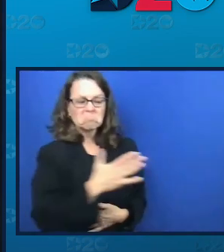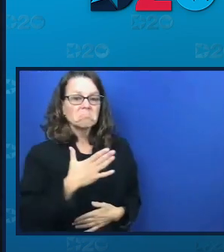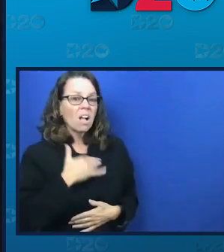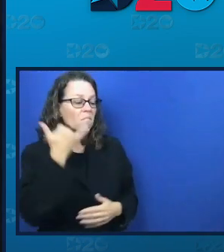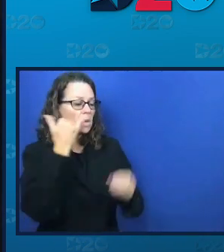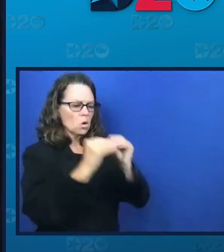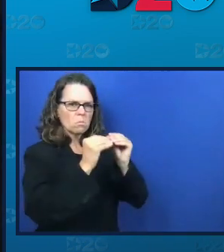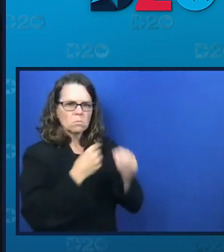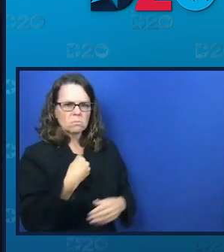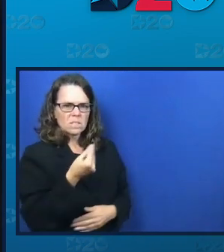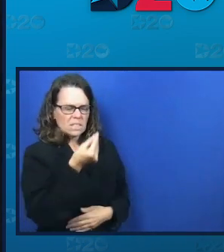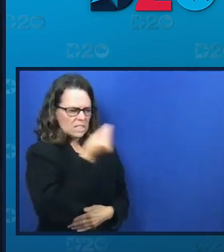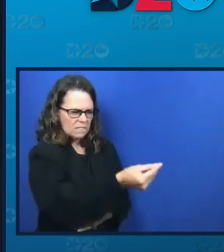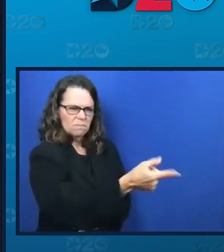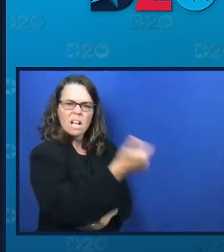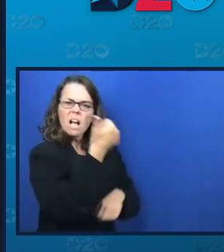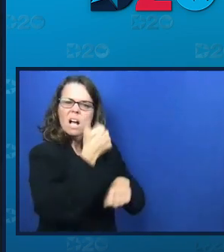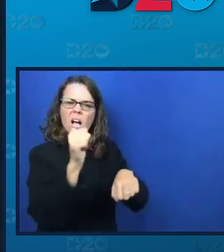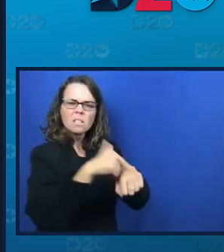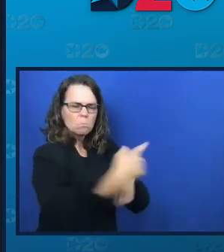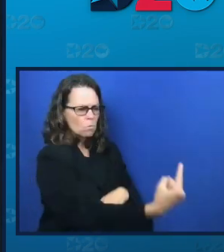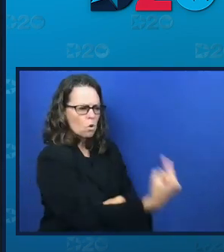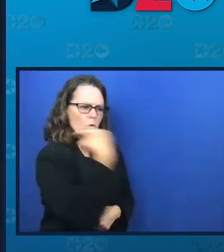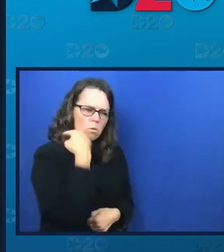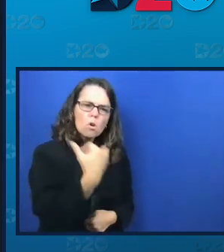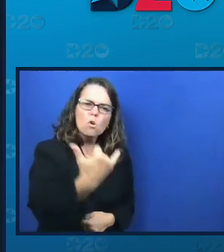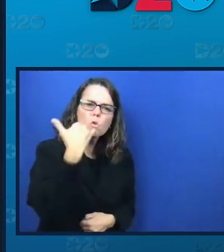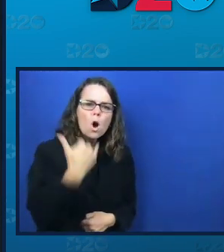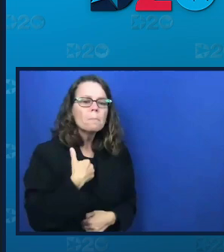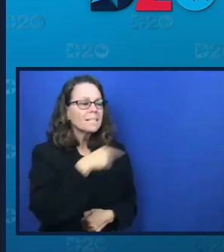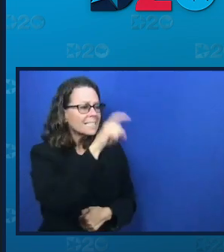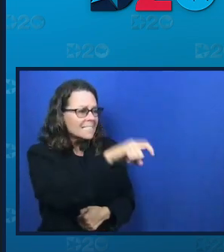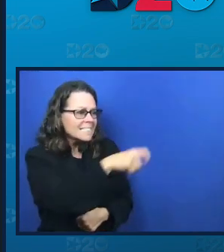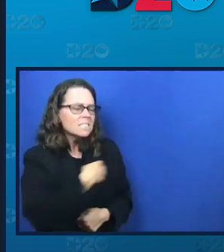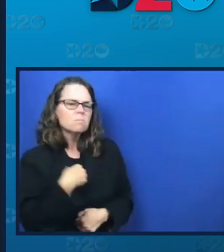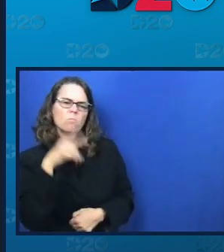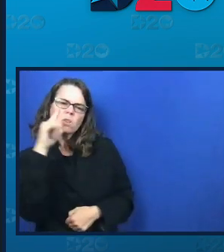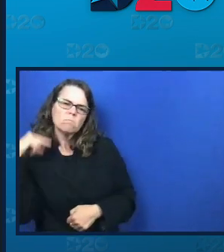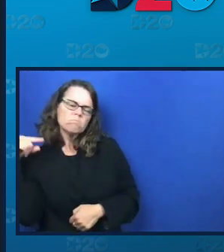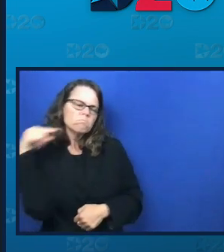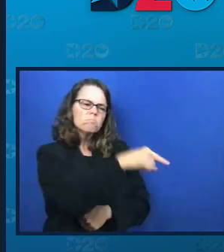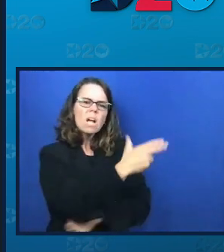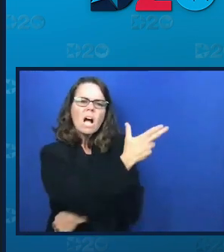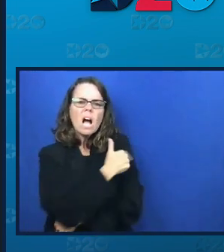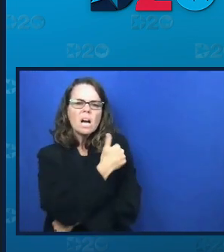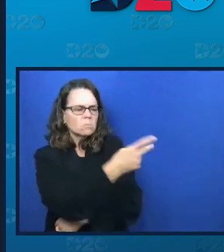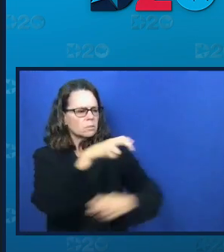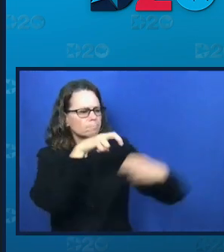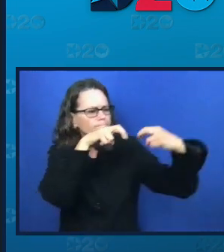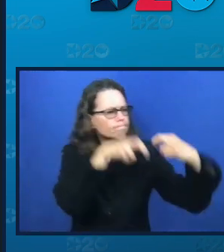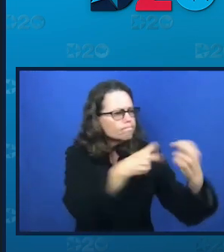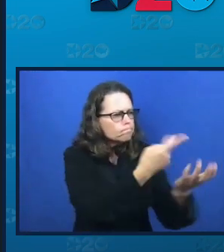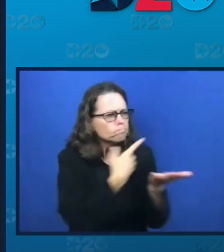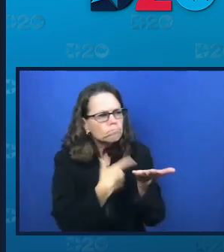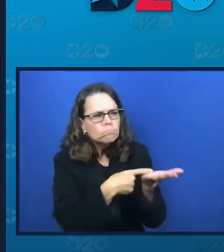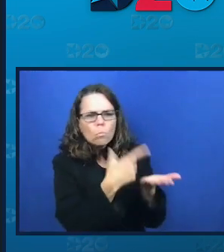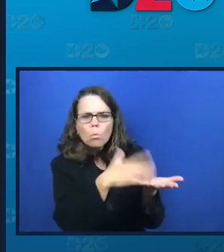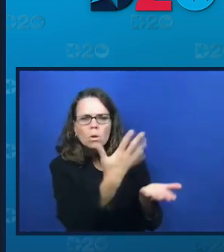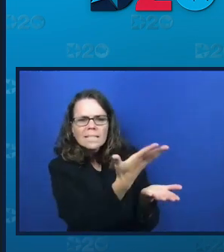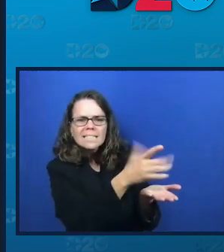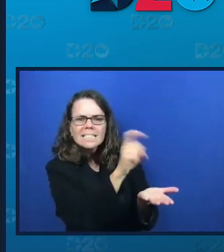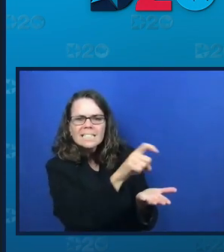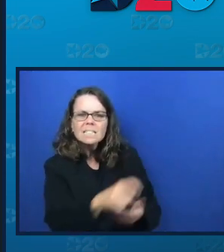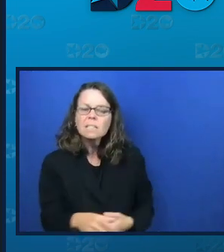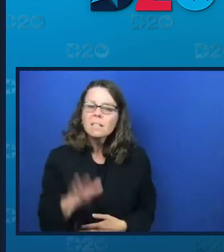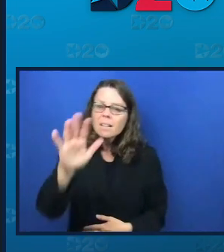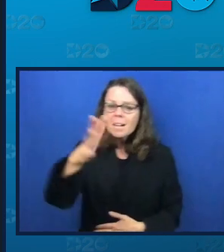anything. Grammy still talks about that call. He's a genuinely nice man, she says. He just gets it. Her